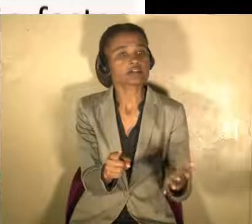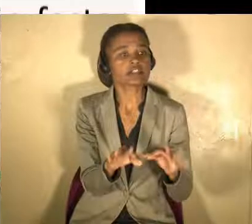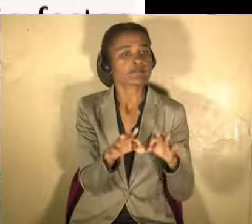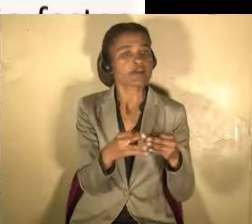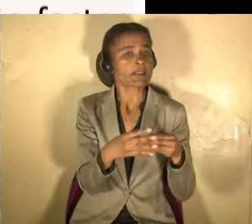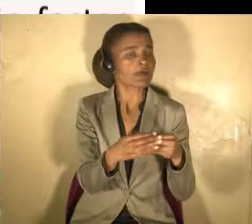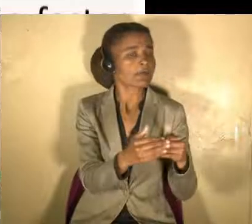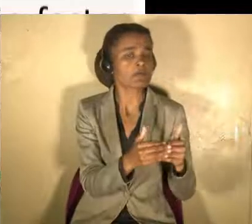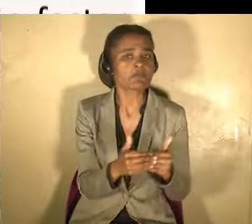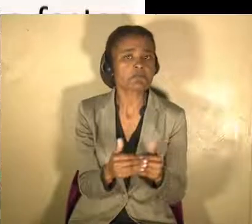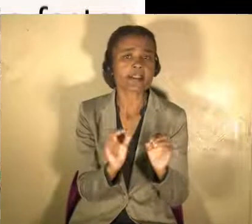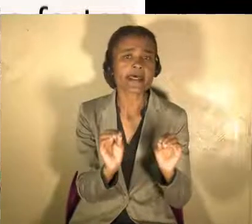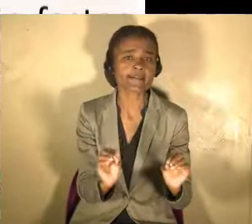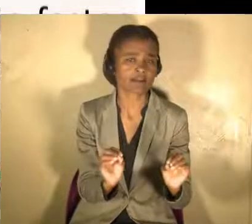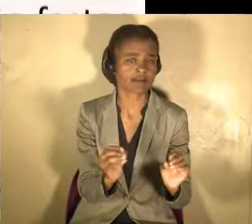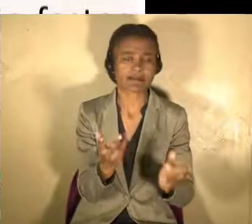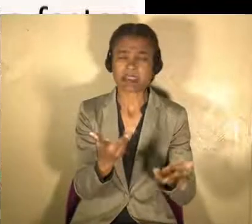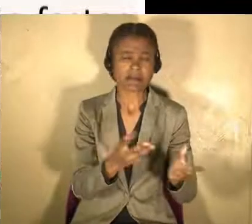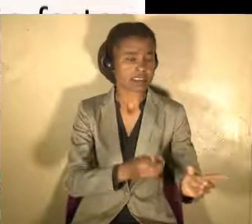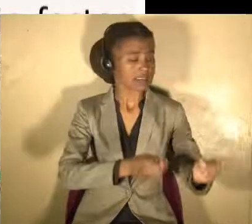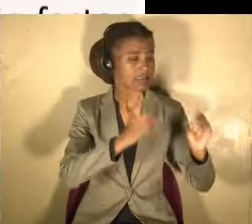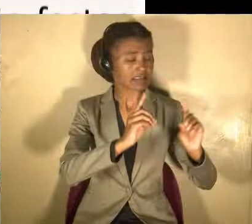risk. So